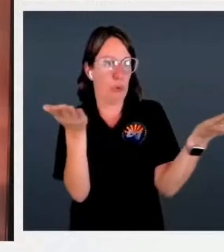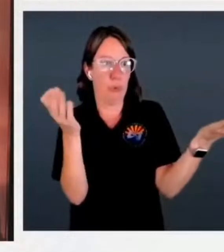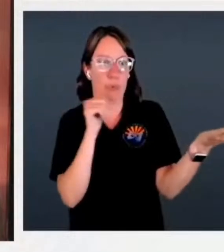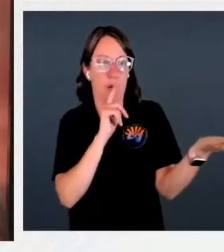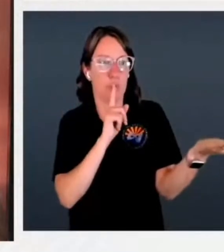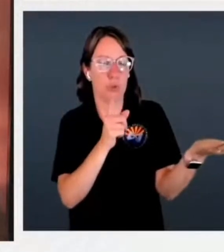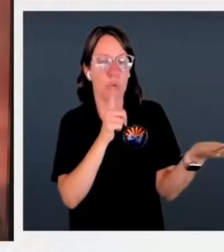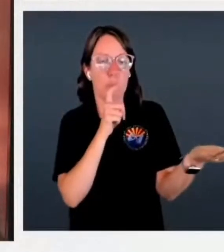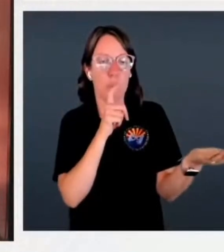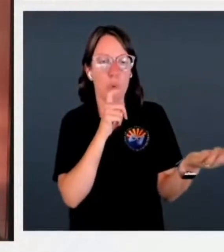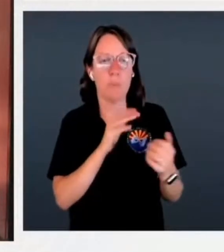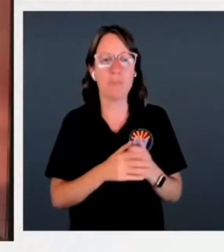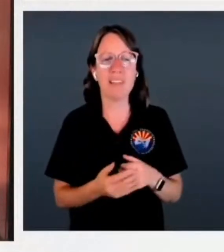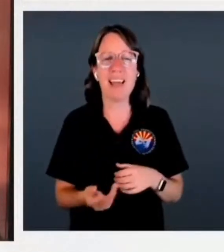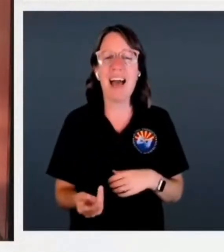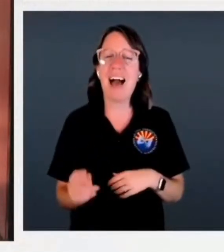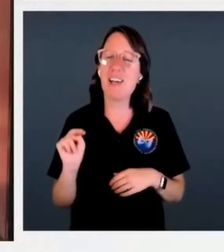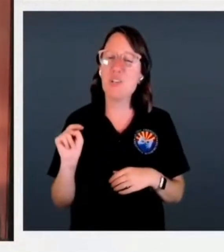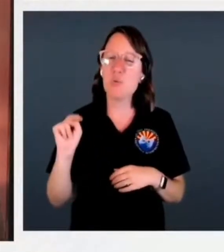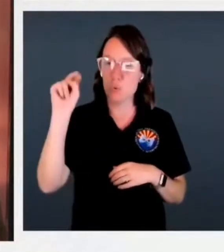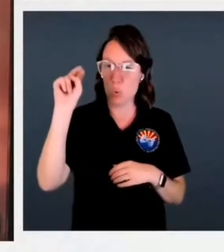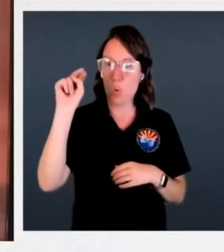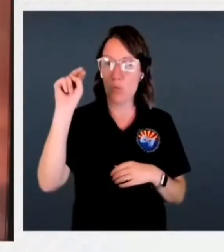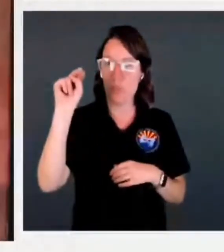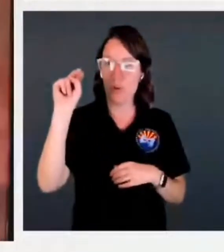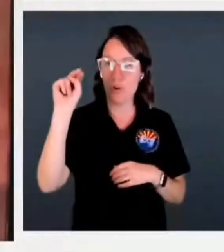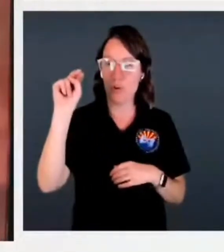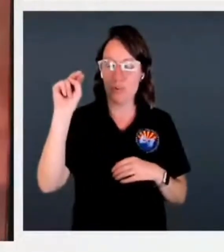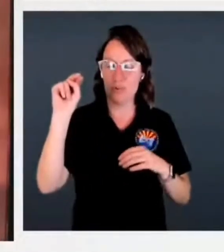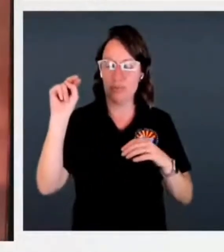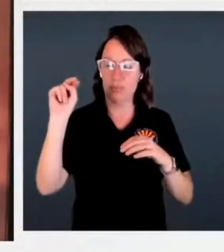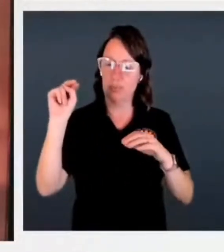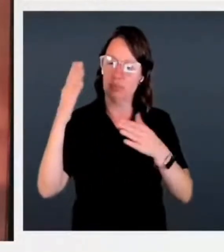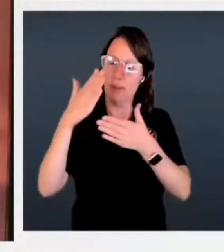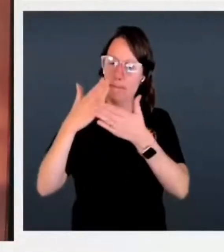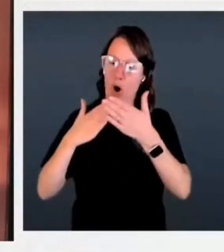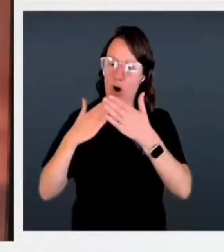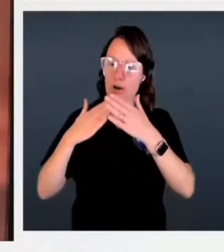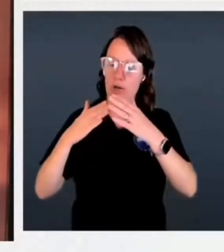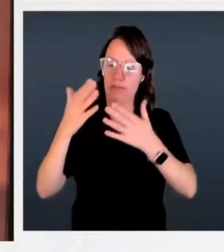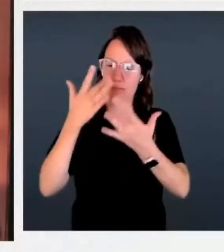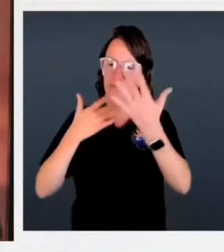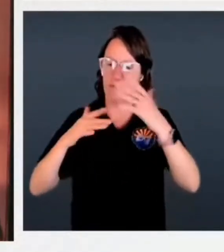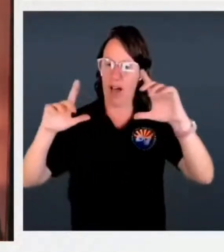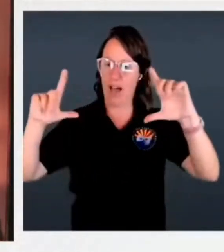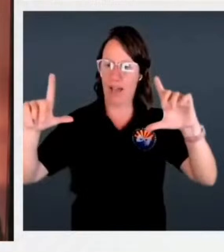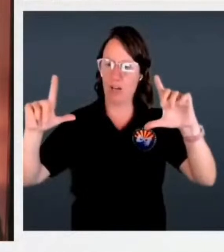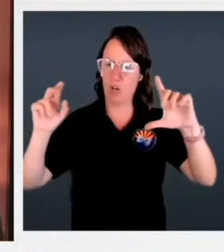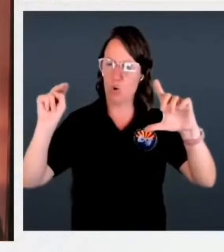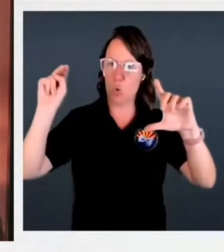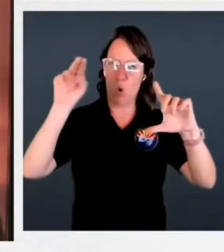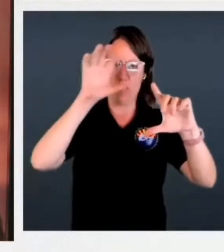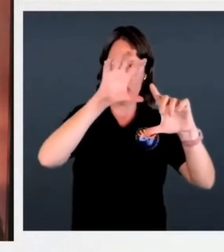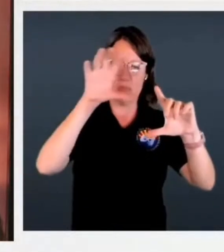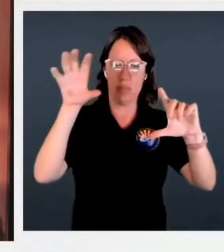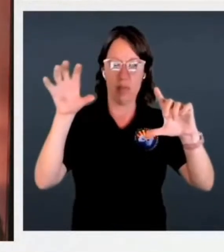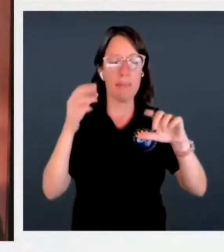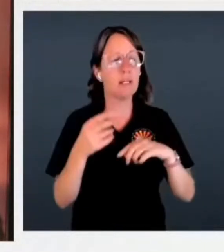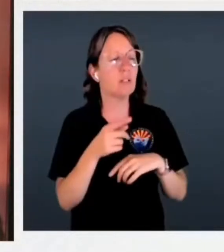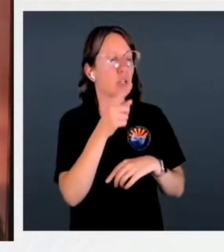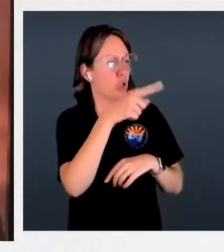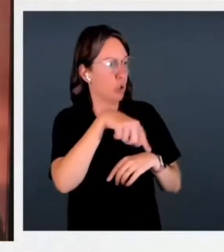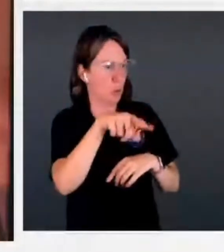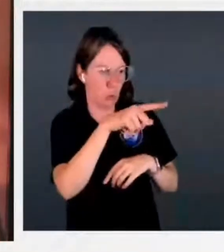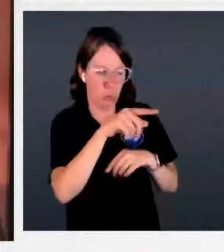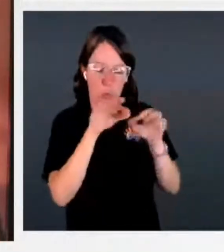large zones in the northern part of this fire. And the 2 gentlemen that spoke, you gave great information.